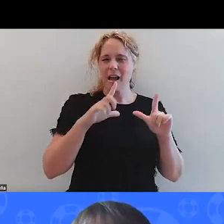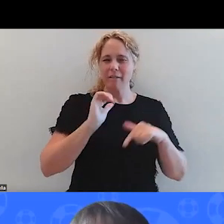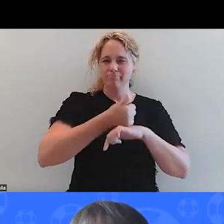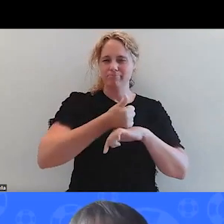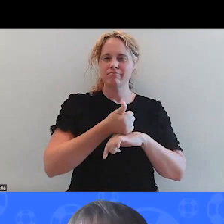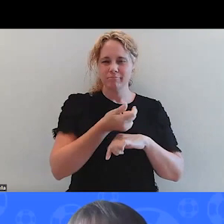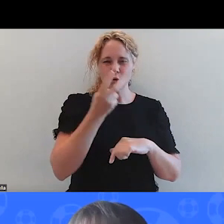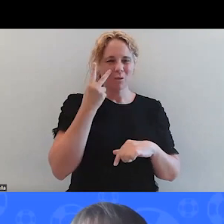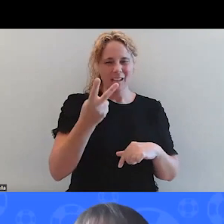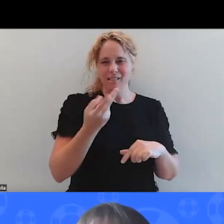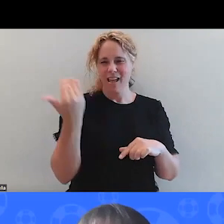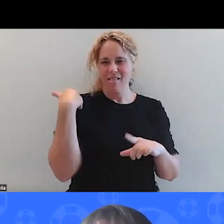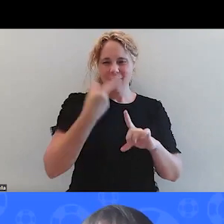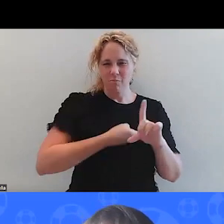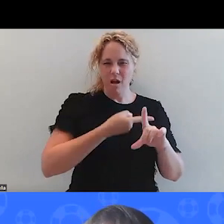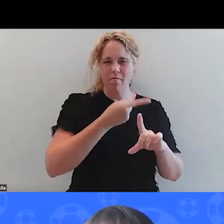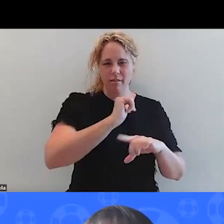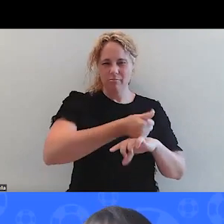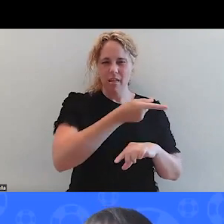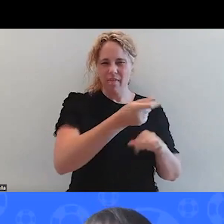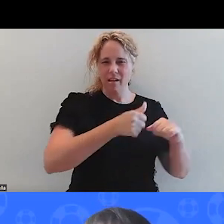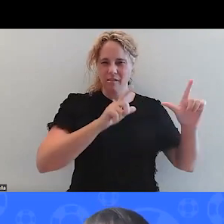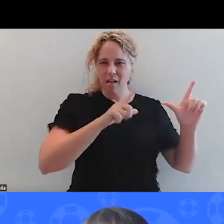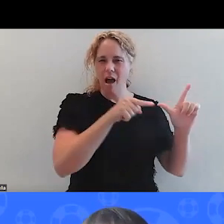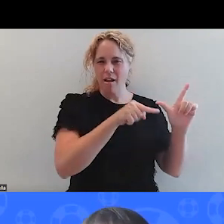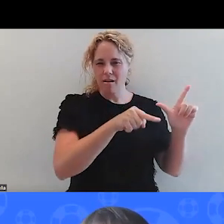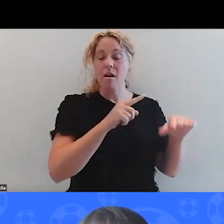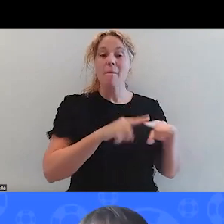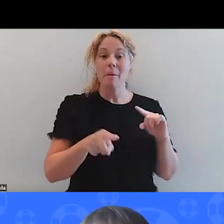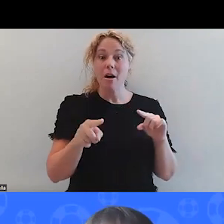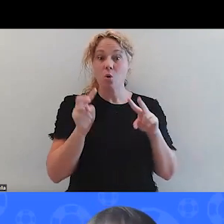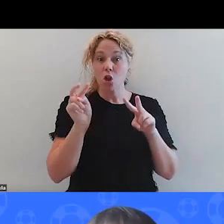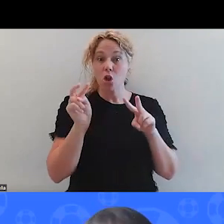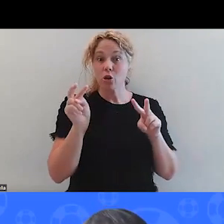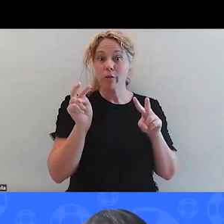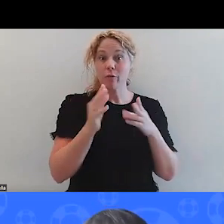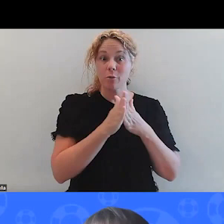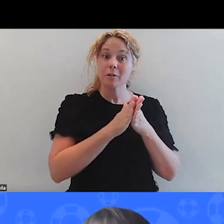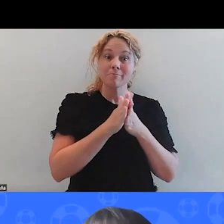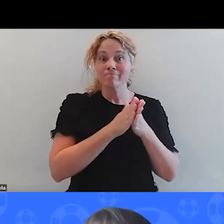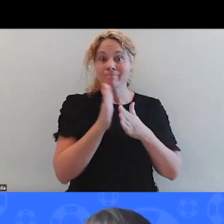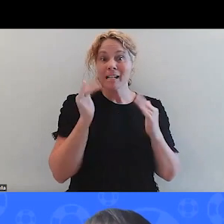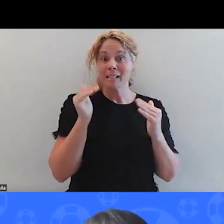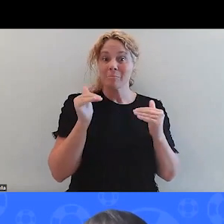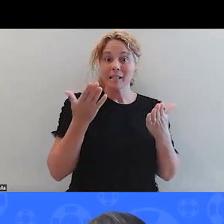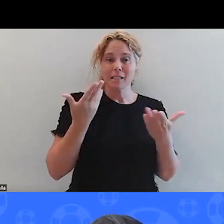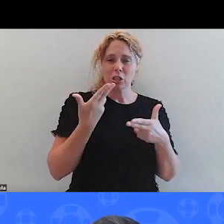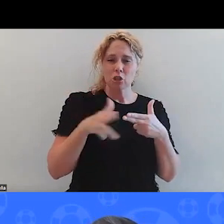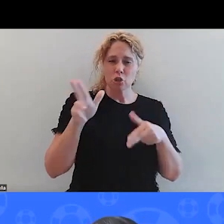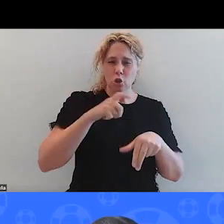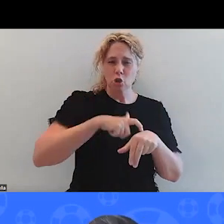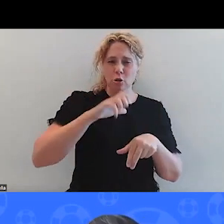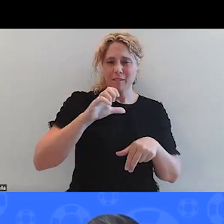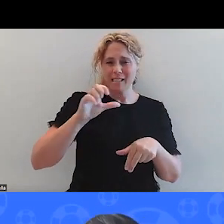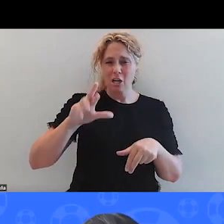us last month. We are looking forward to expecting probably a short-term CR,